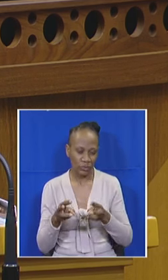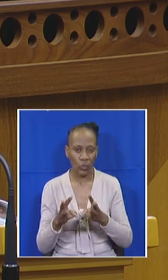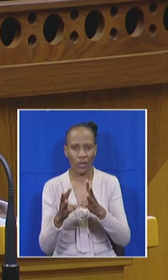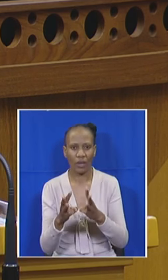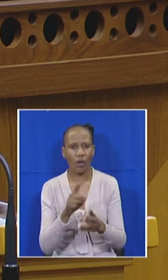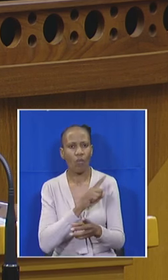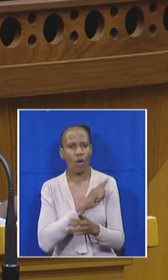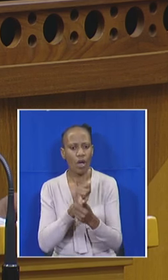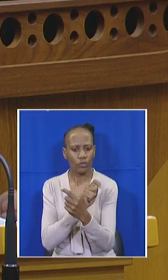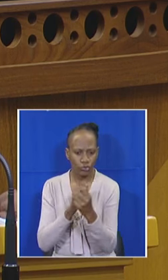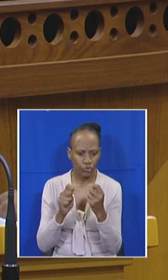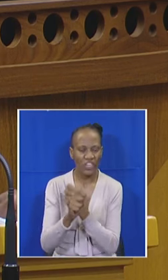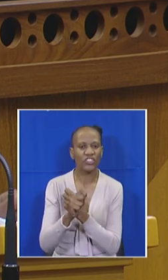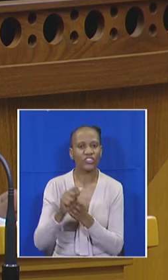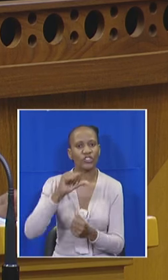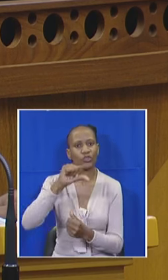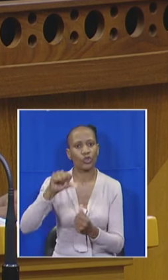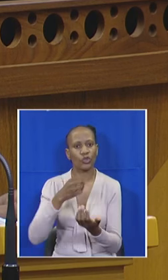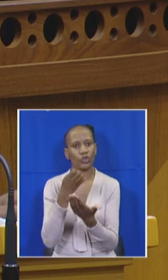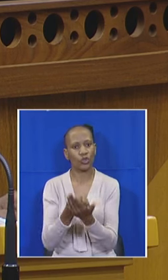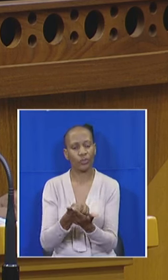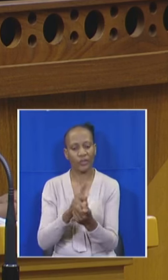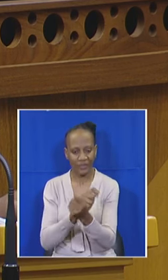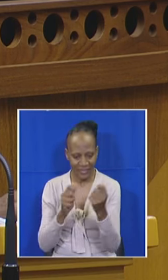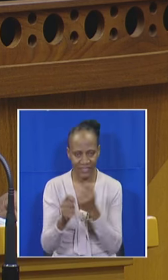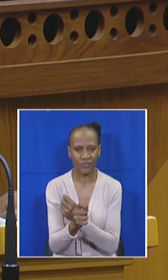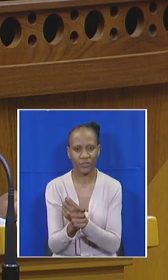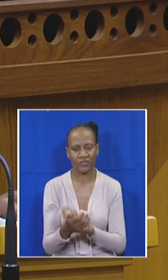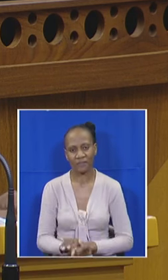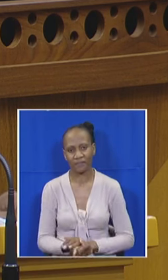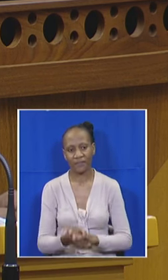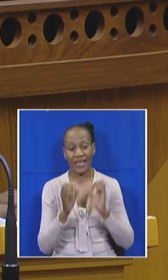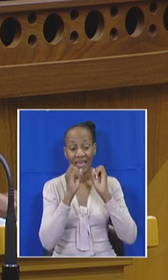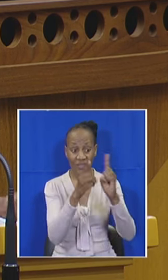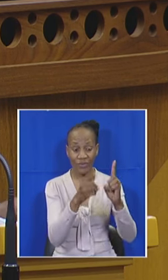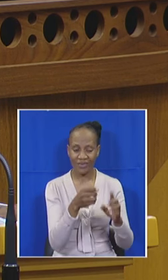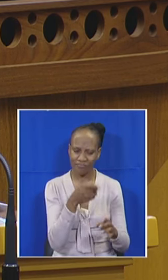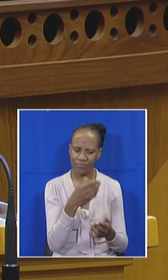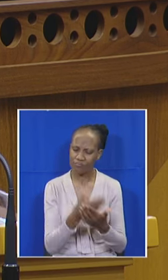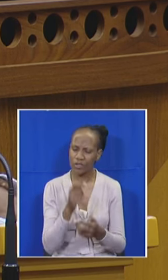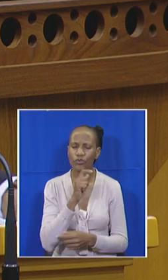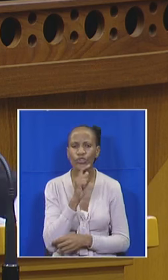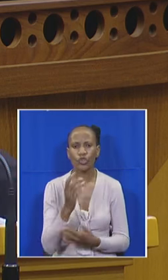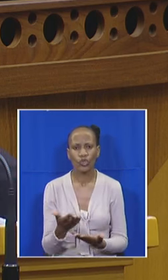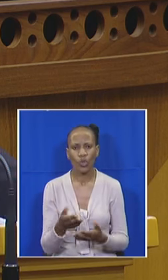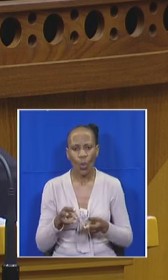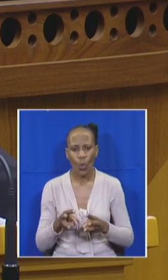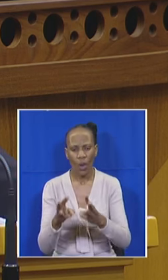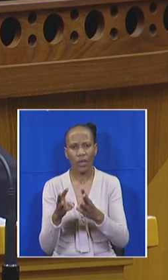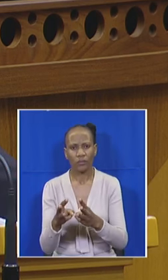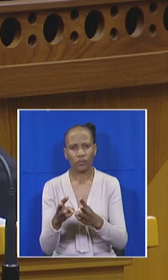radical socioeconomic transformation. Education was used as an instrument of